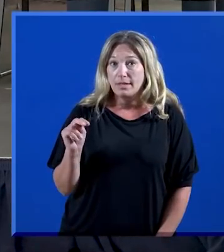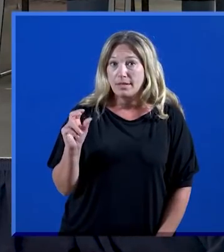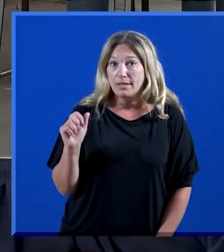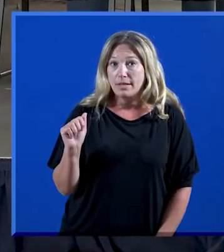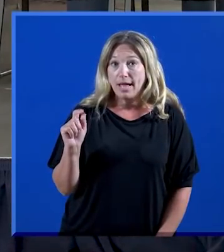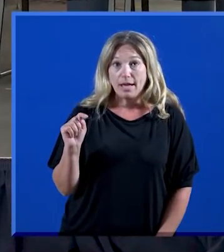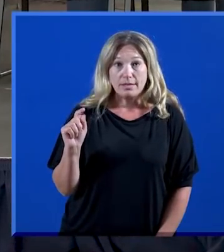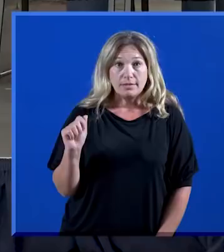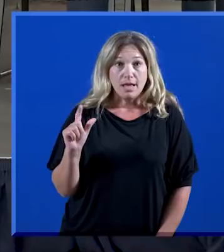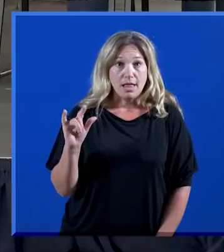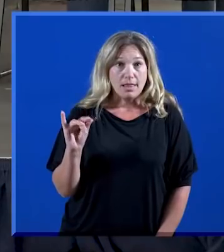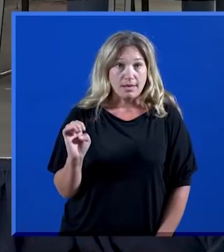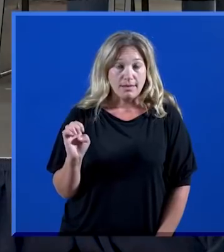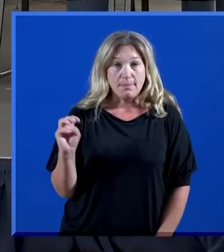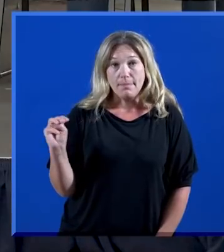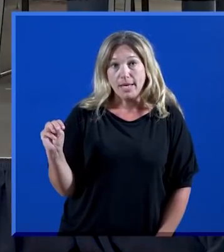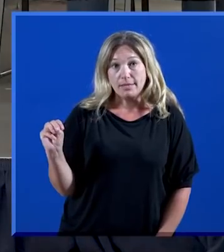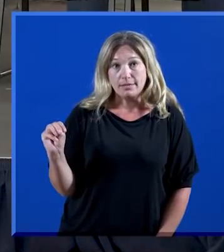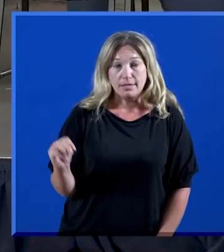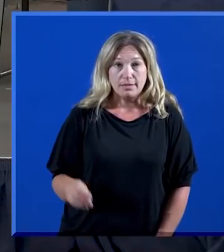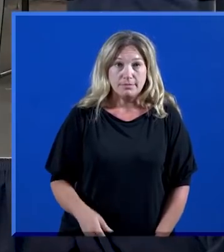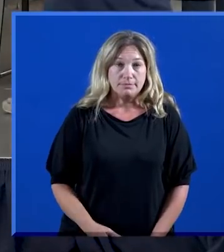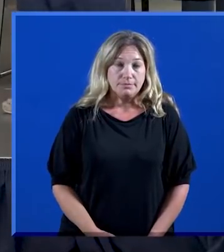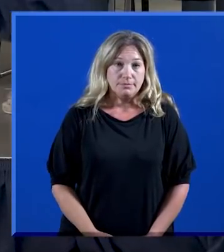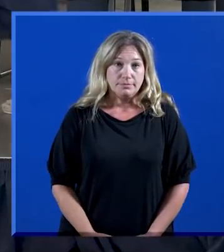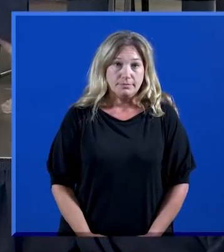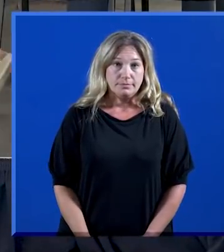Natalie Mason.